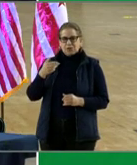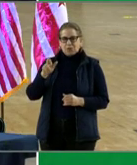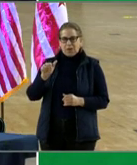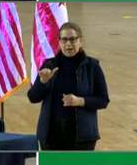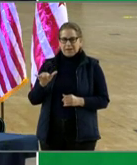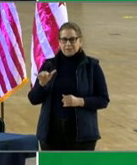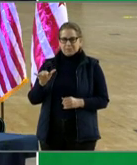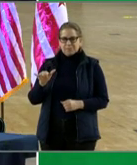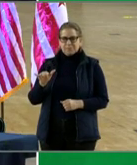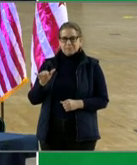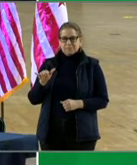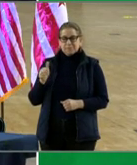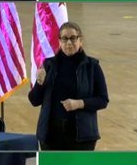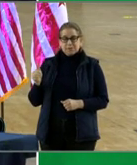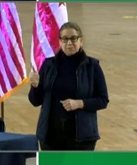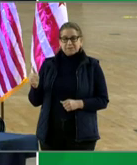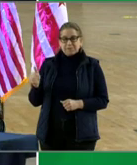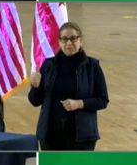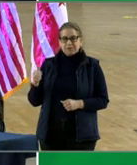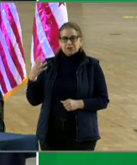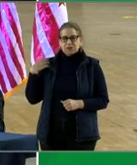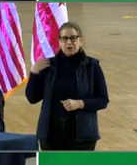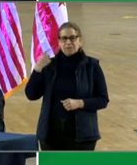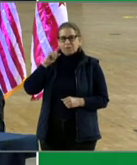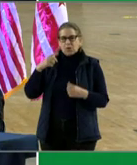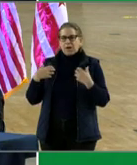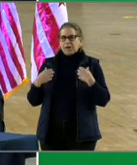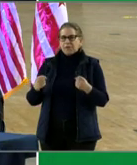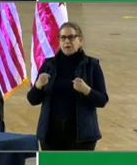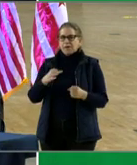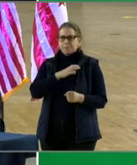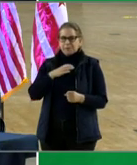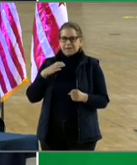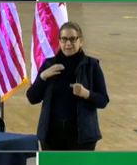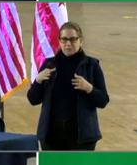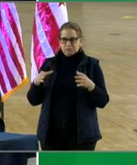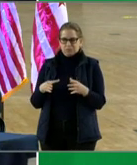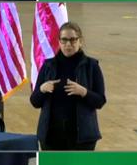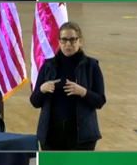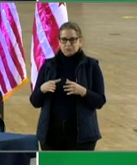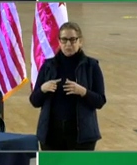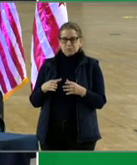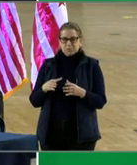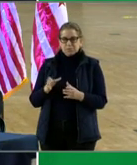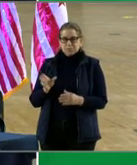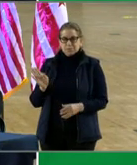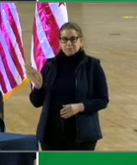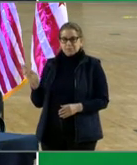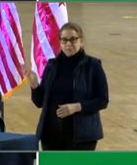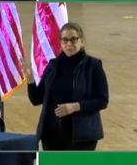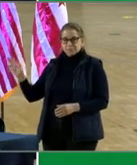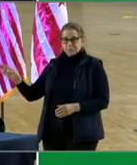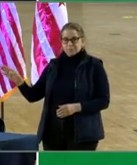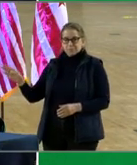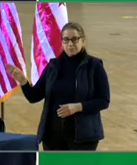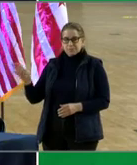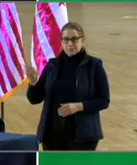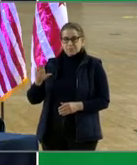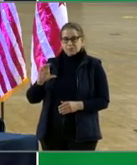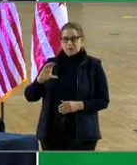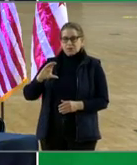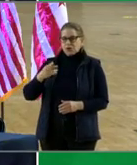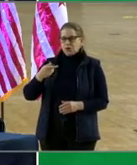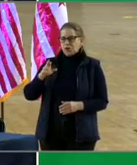joined by members of my team. At the dais is Christopher Rodriguez, who is